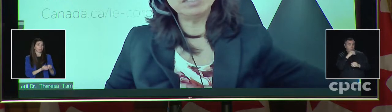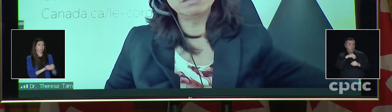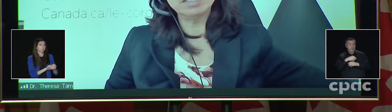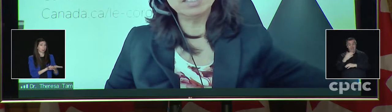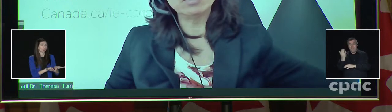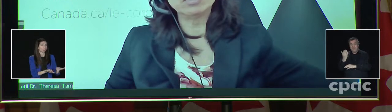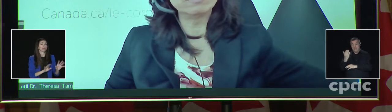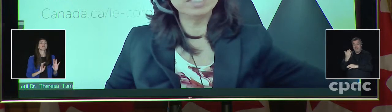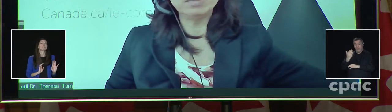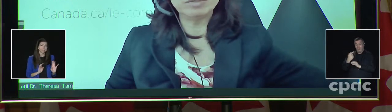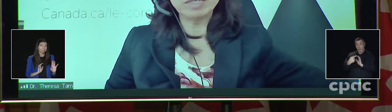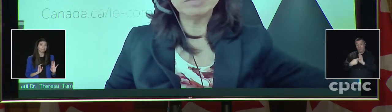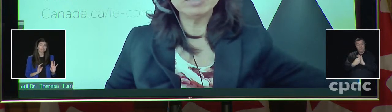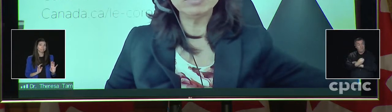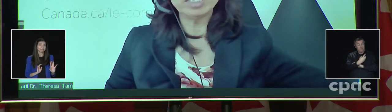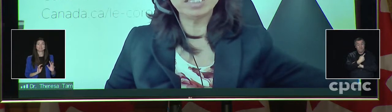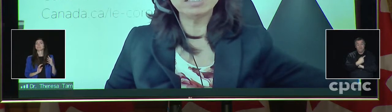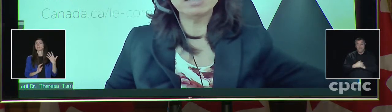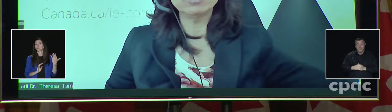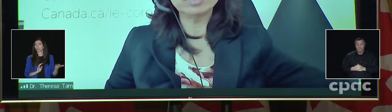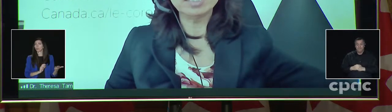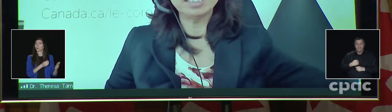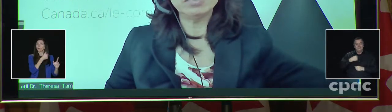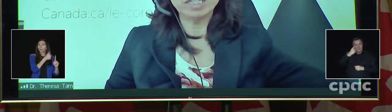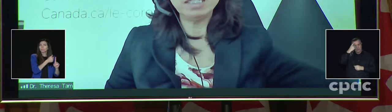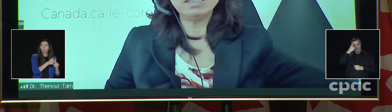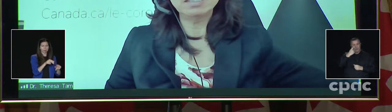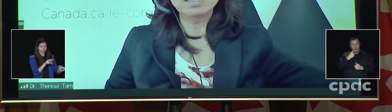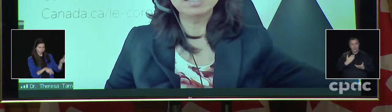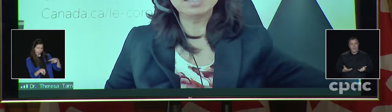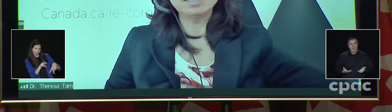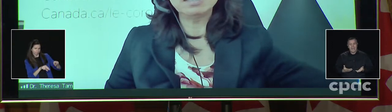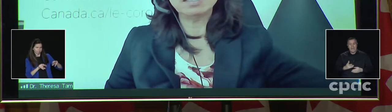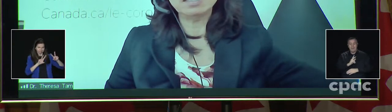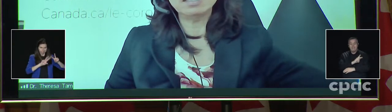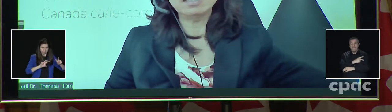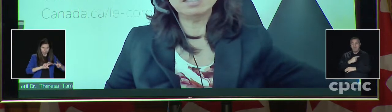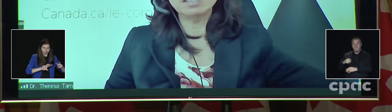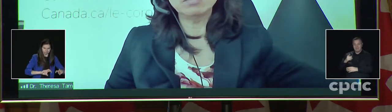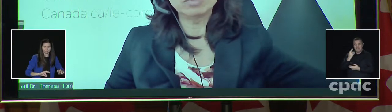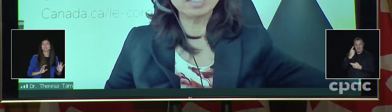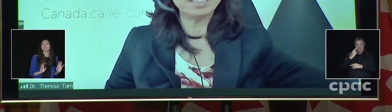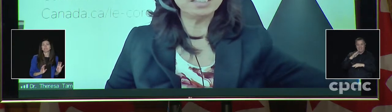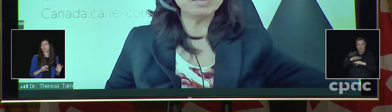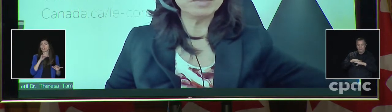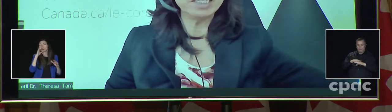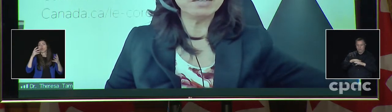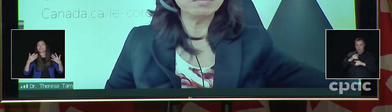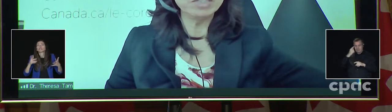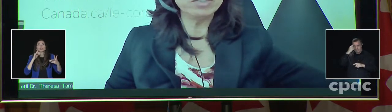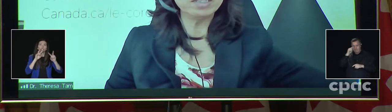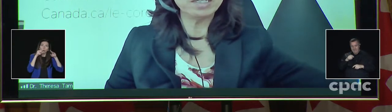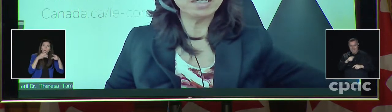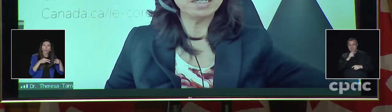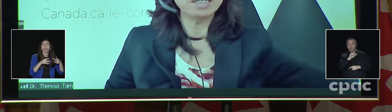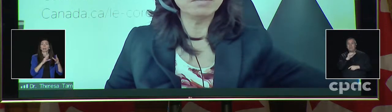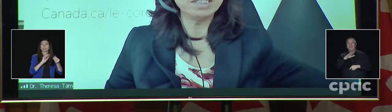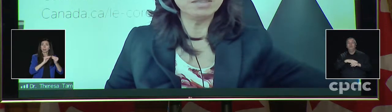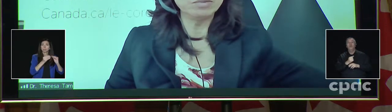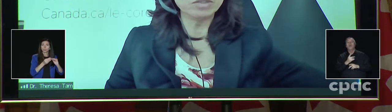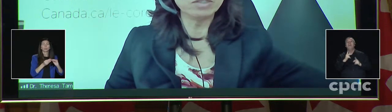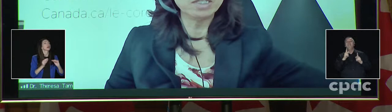they've been looking at all of these parameters together, not just the case rates, in deciding what kind of public health measures